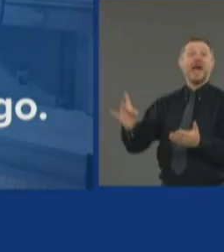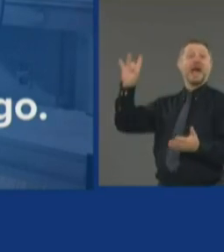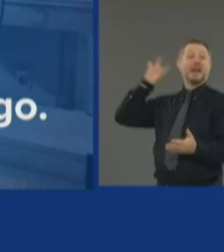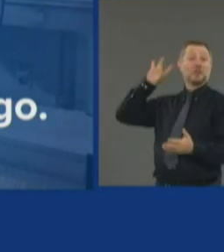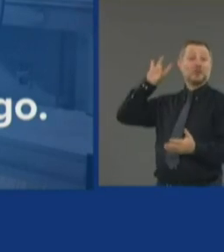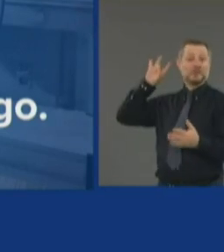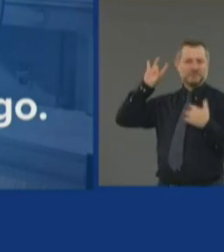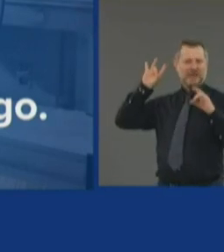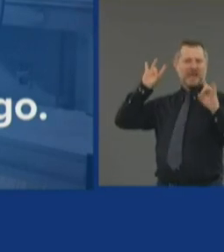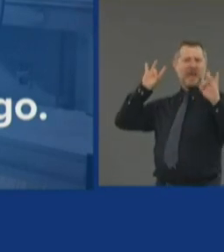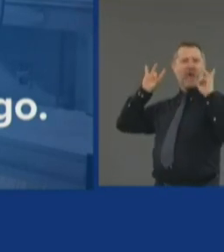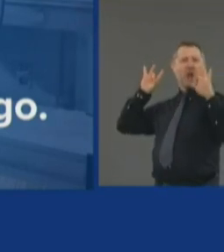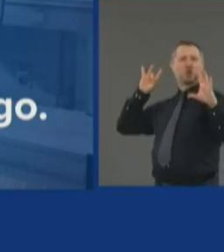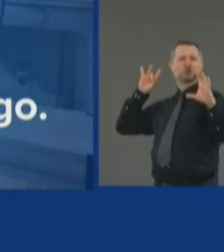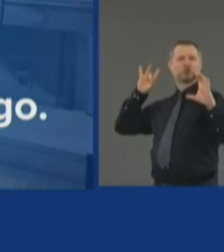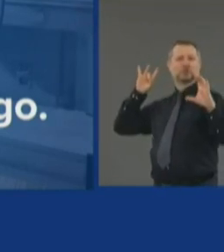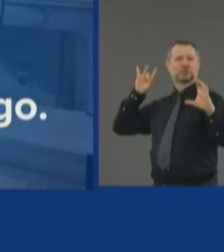800.